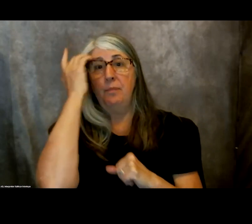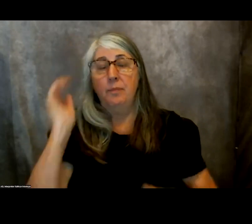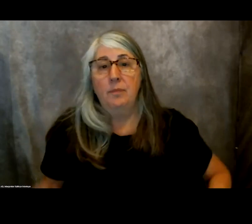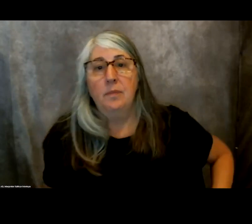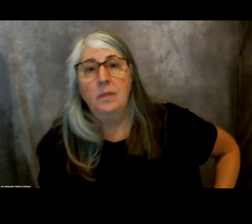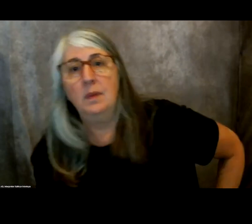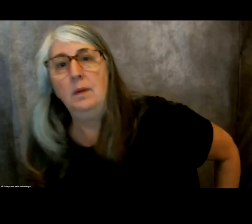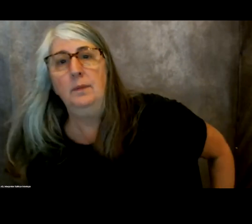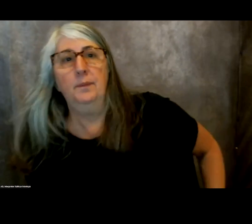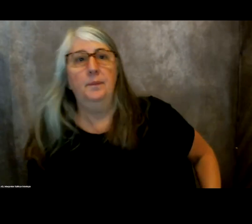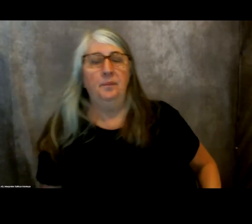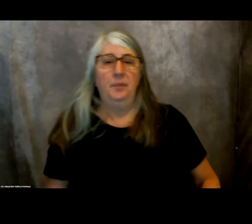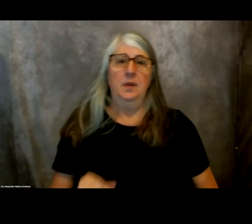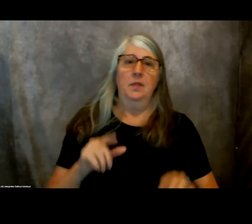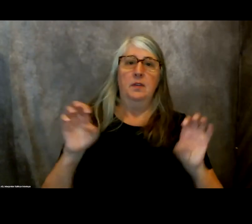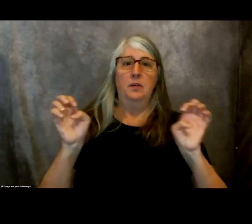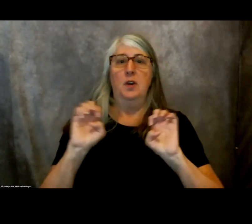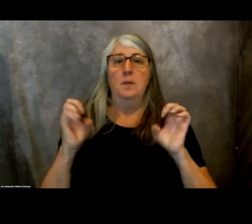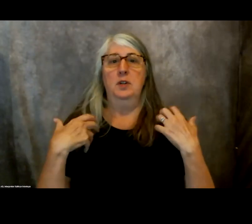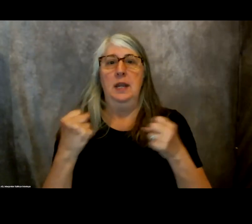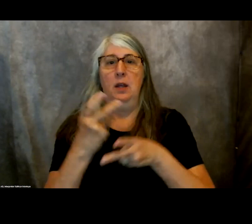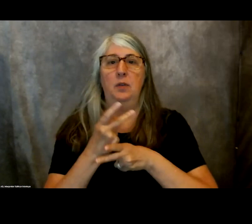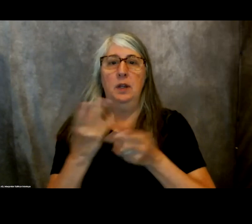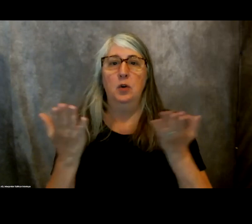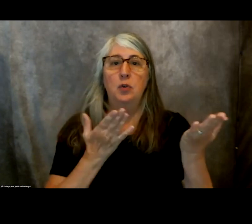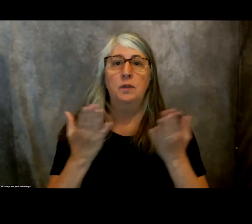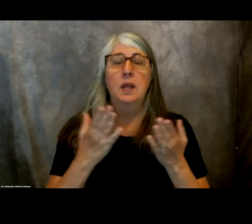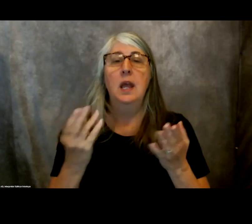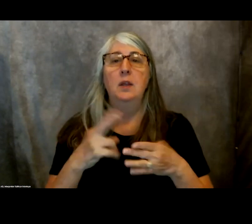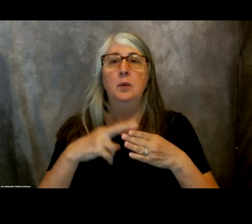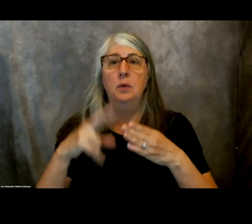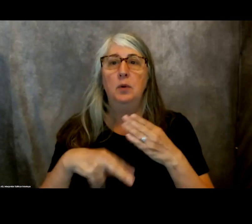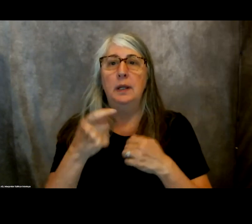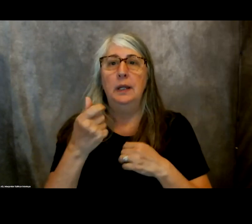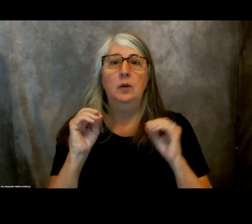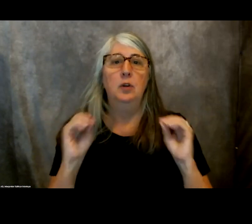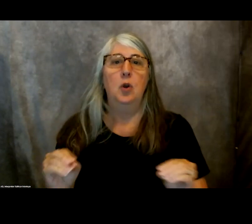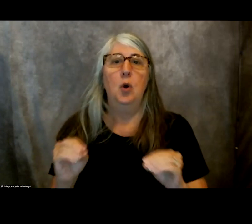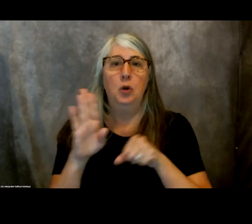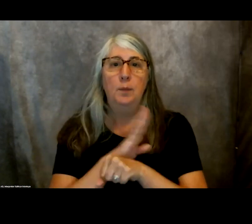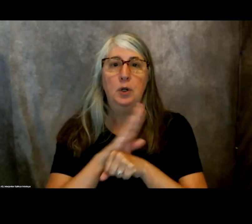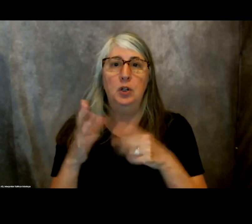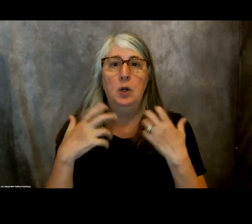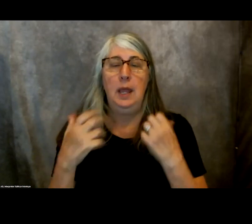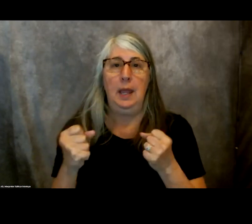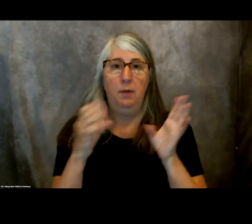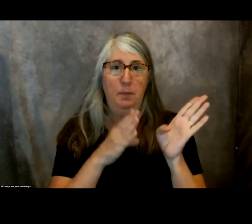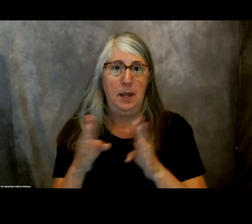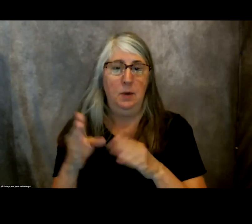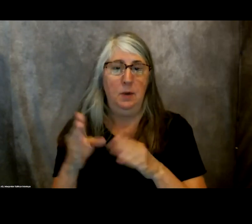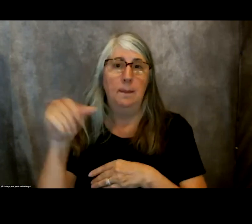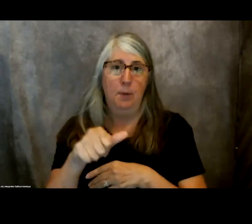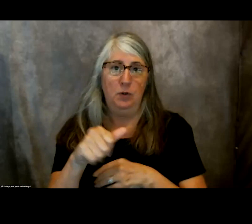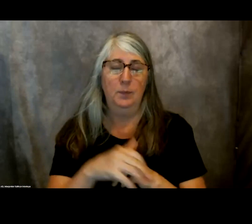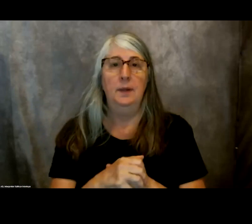services as emergency healthcare services has resulted in little to no commercial health plan reimbursement of these services.